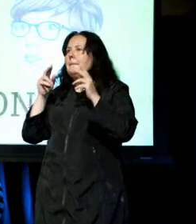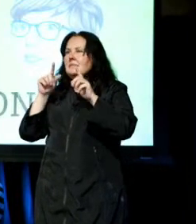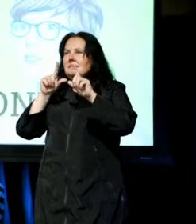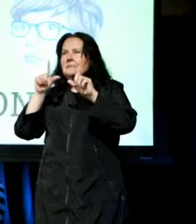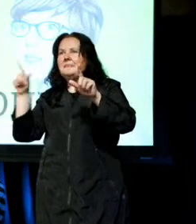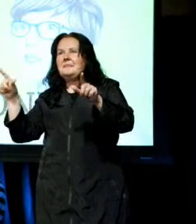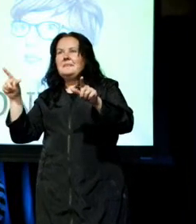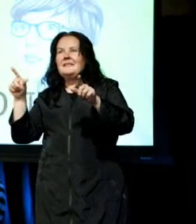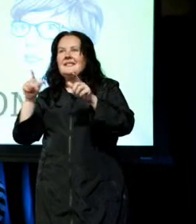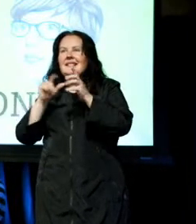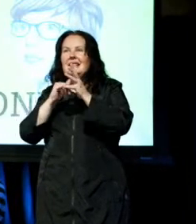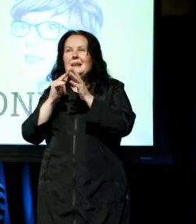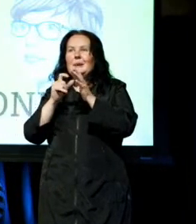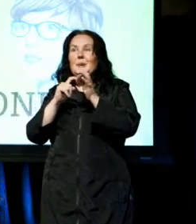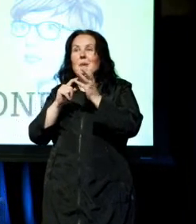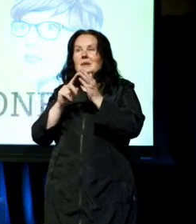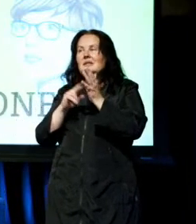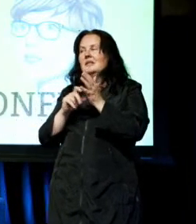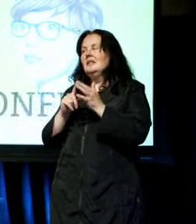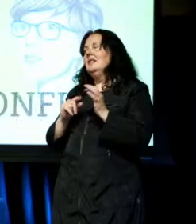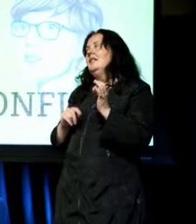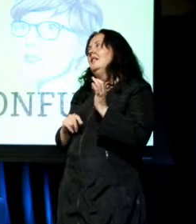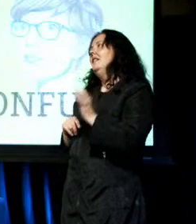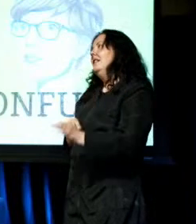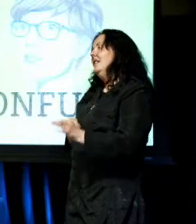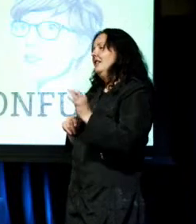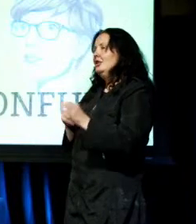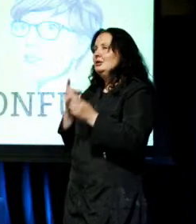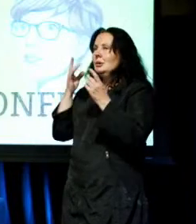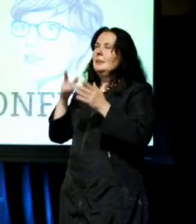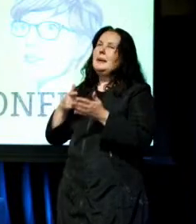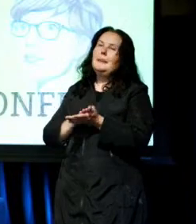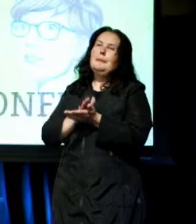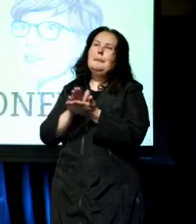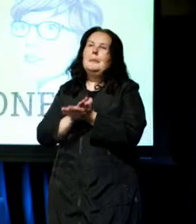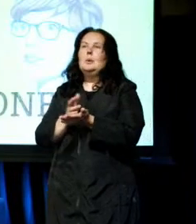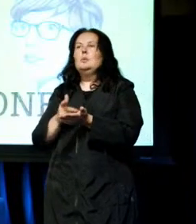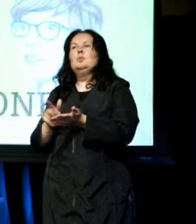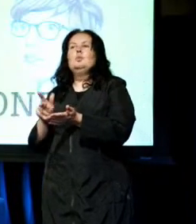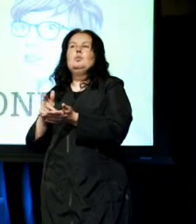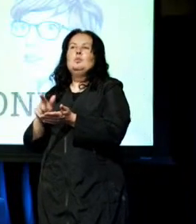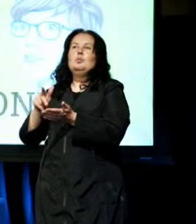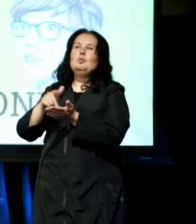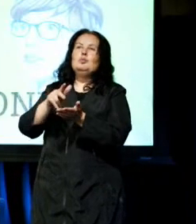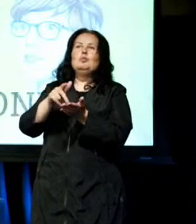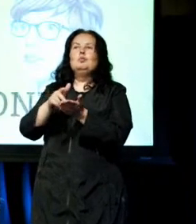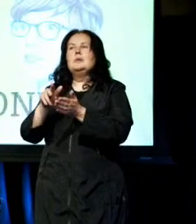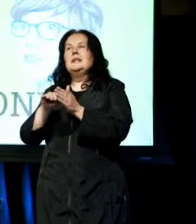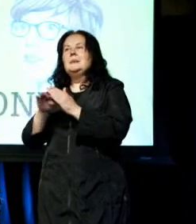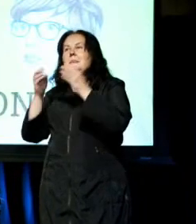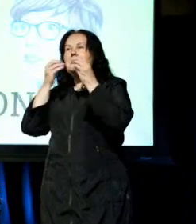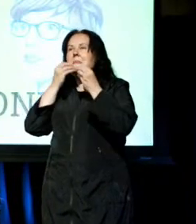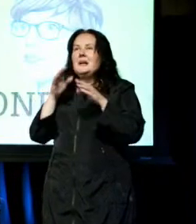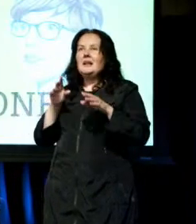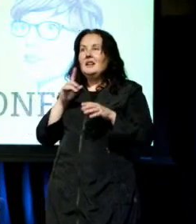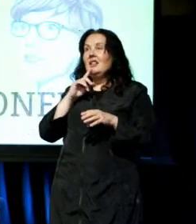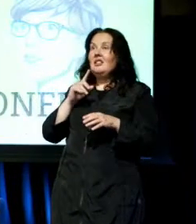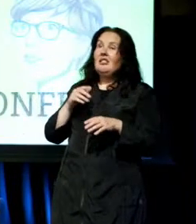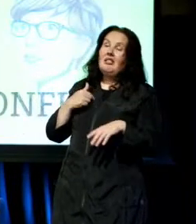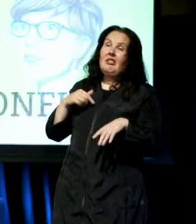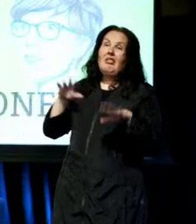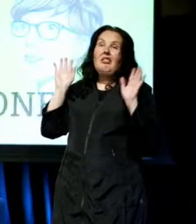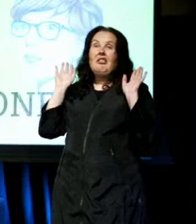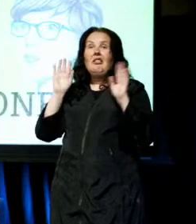you know where it's going. And they just show him happily walking into a party and looking like, oh my God, I actually love myself now